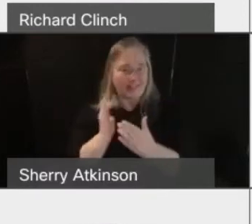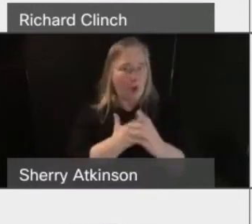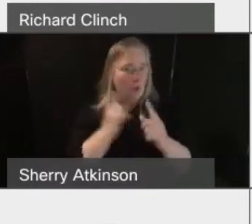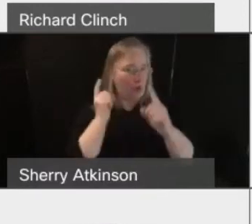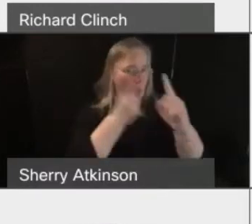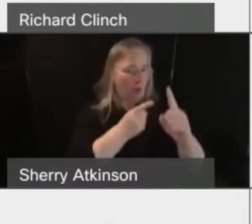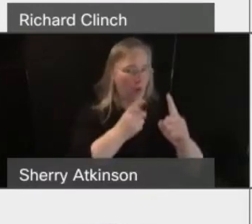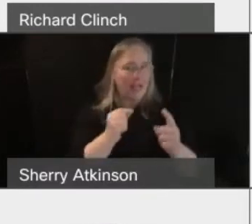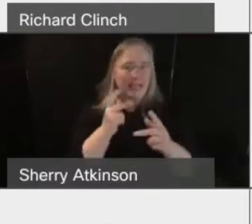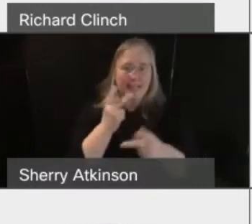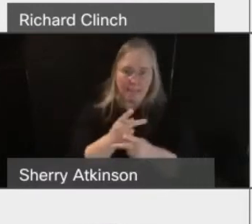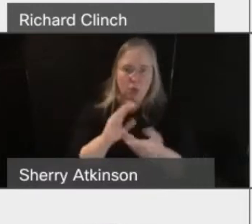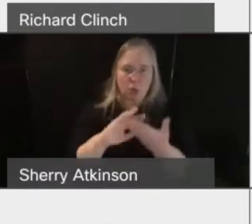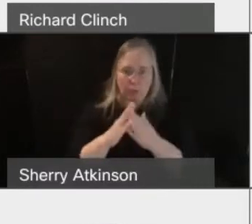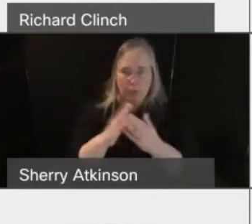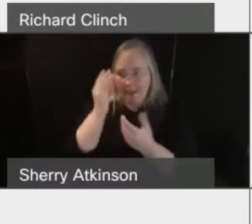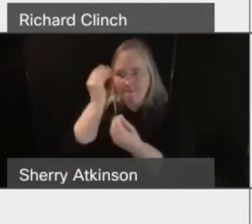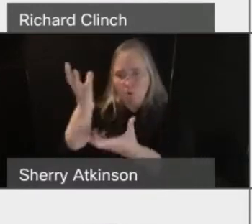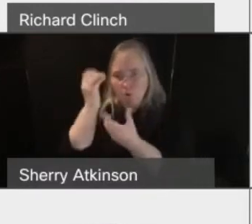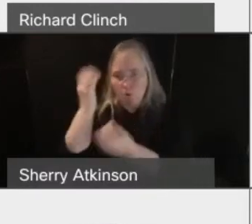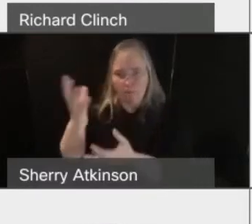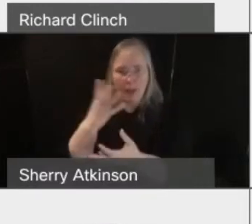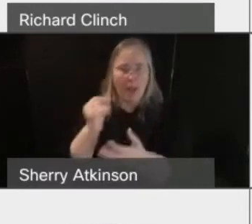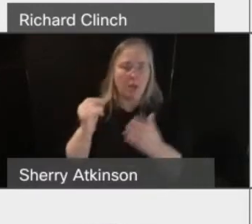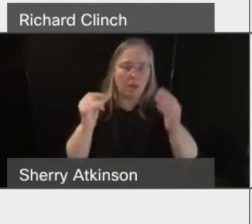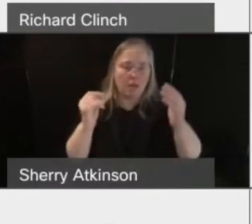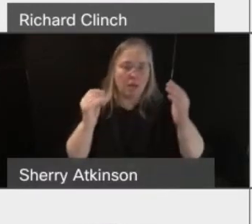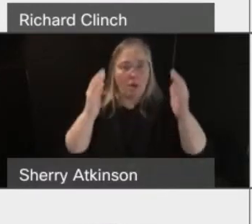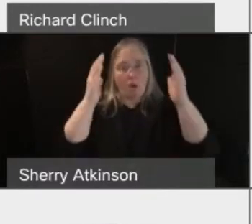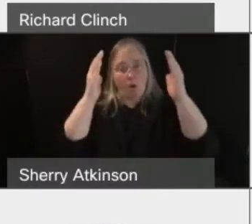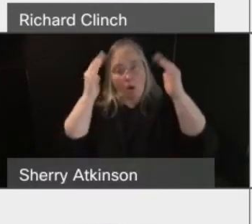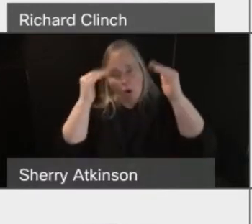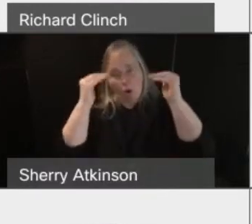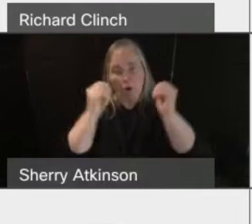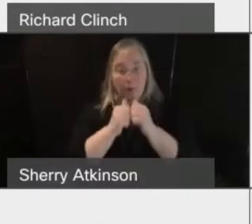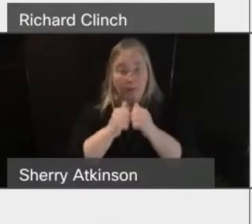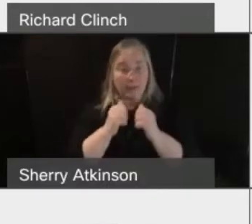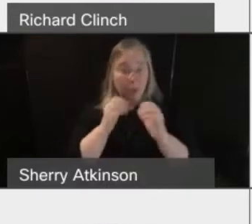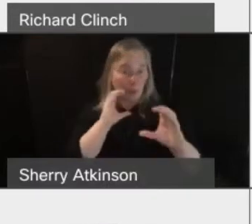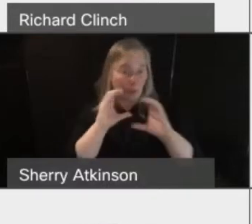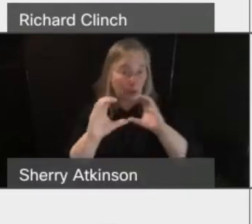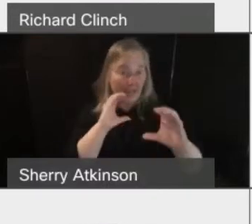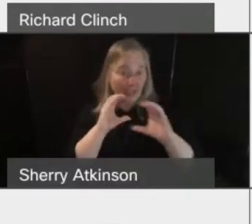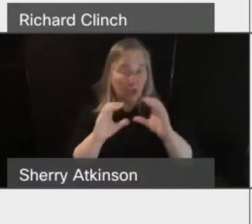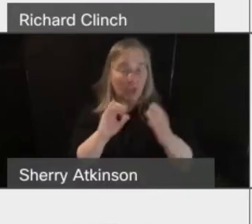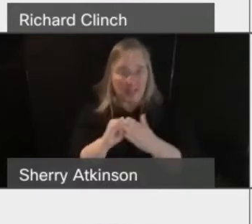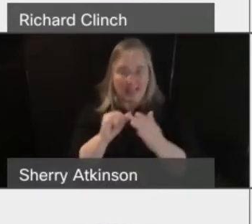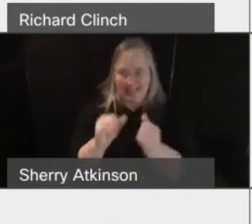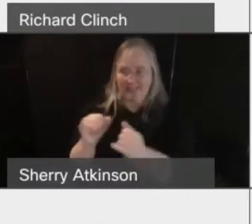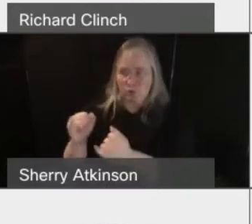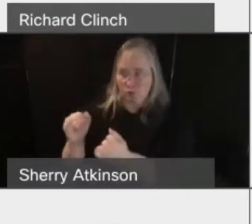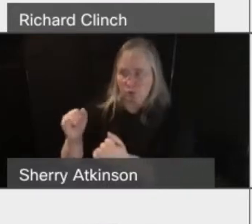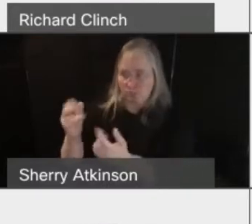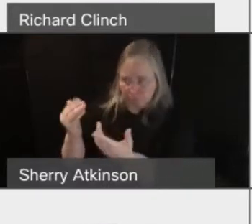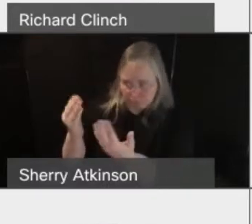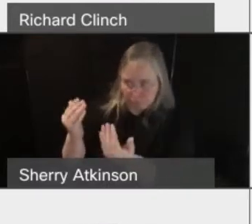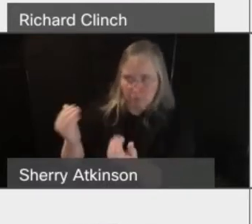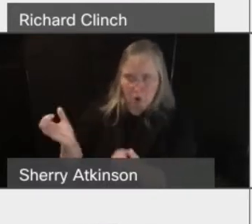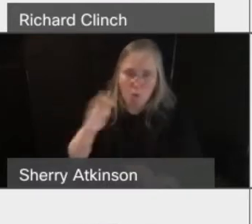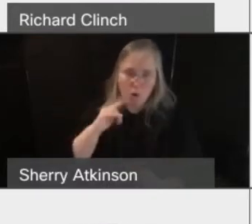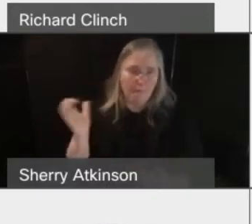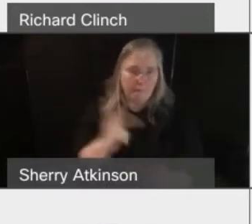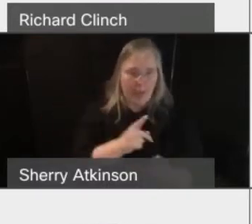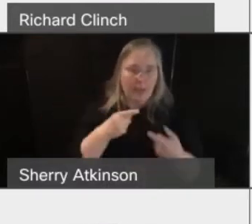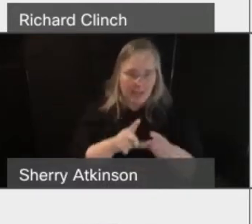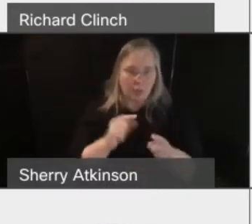keeping community informed, and hope and with our communications that individuals will come back as we also experience enrollment